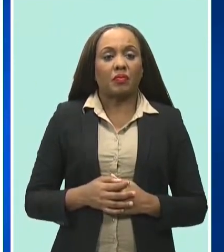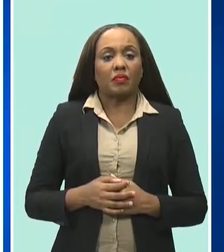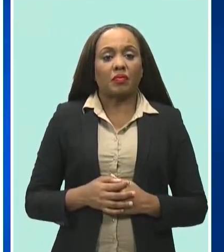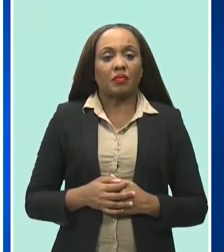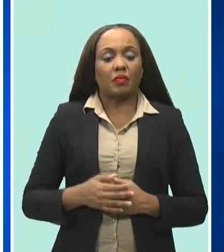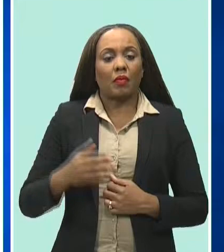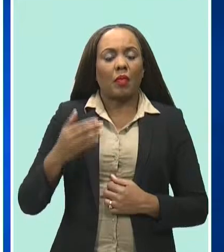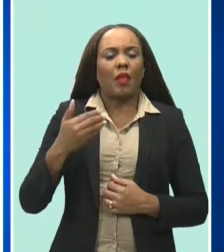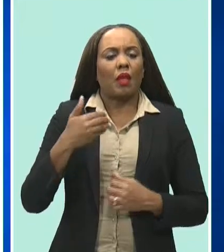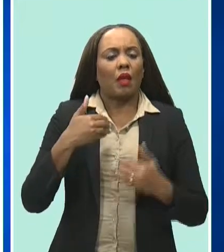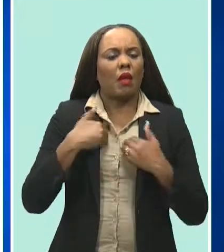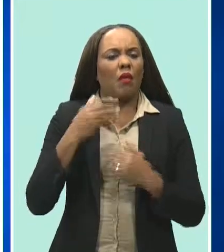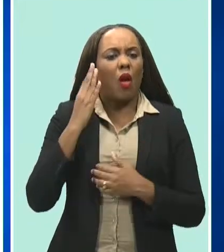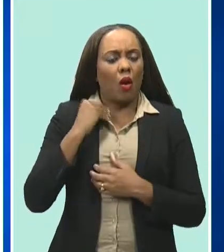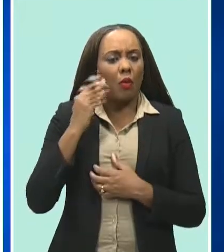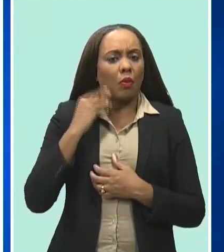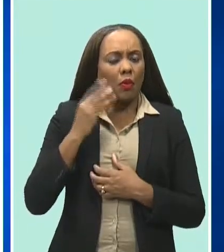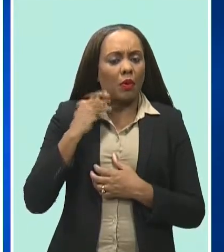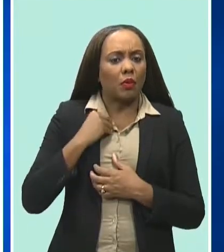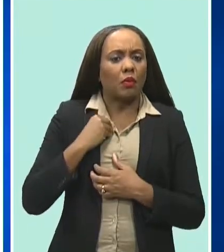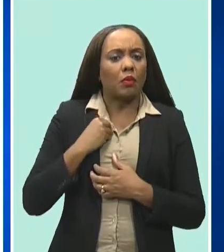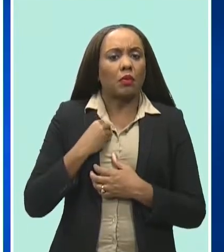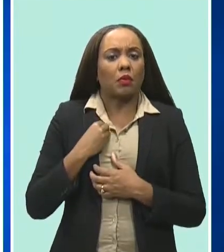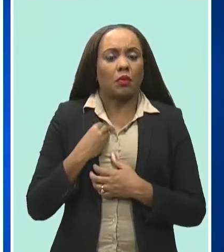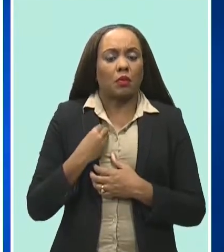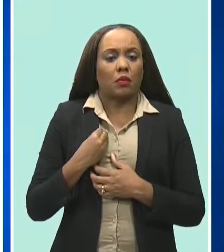some experience they've had with